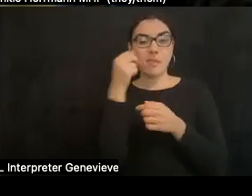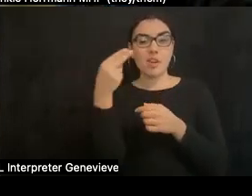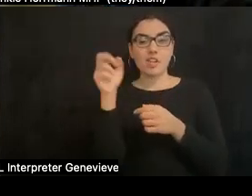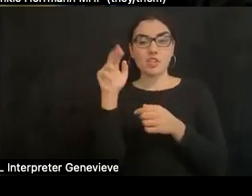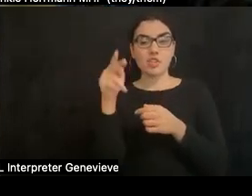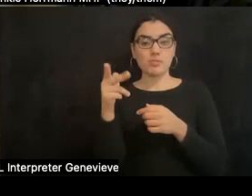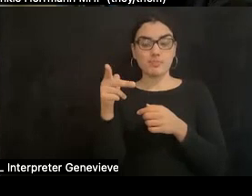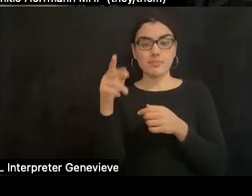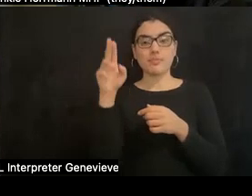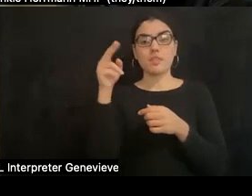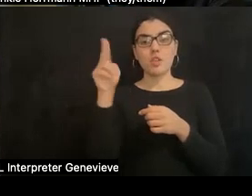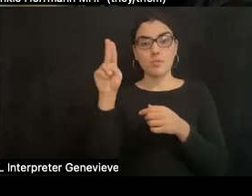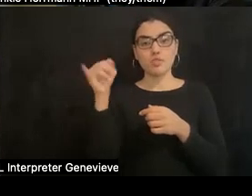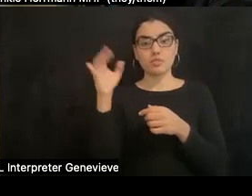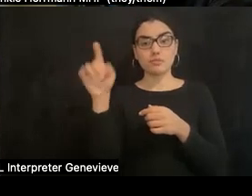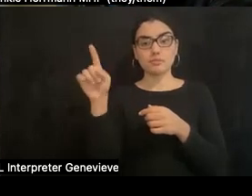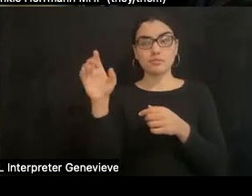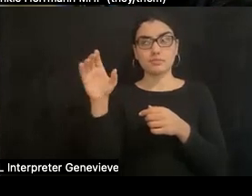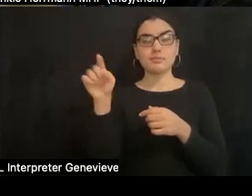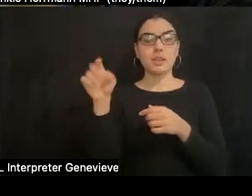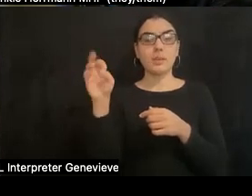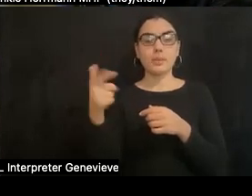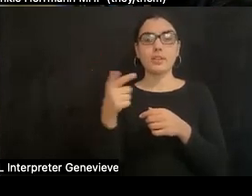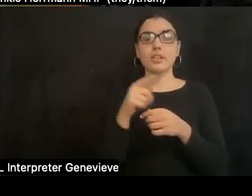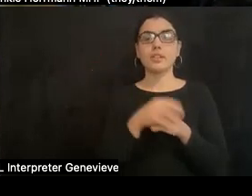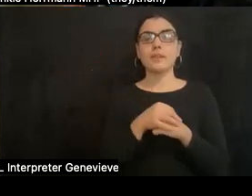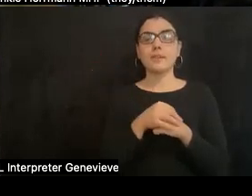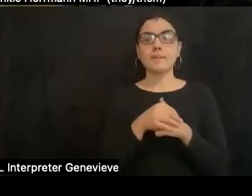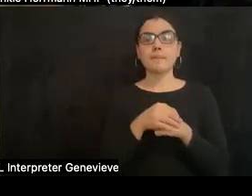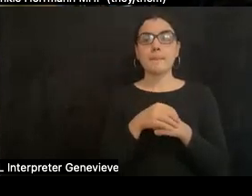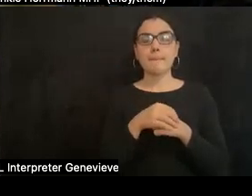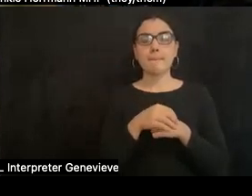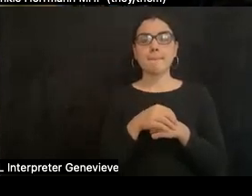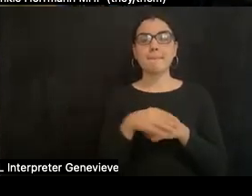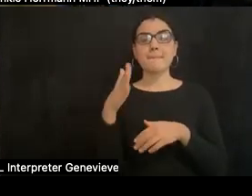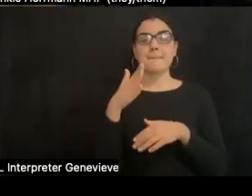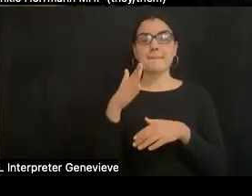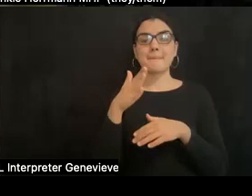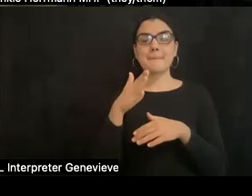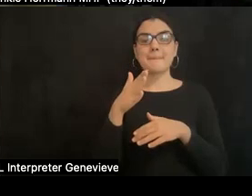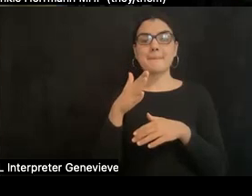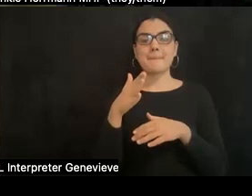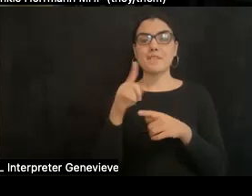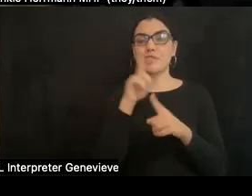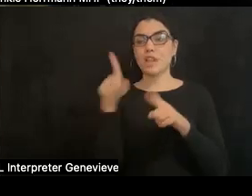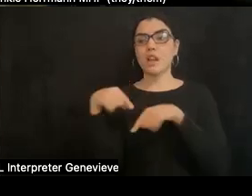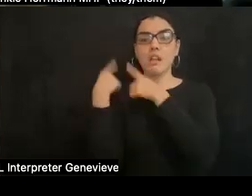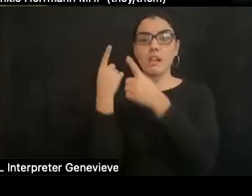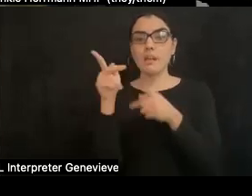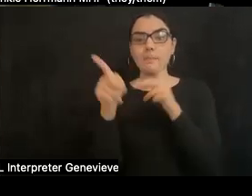easier to spell, because my last name has these double consonants that like my whole life people always like forget one.